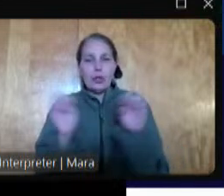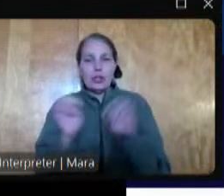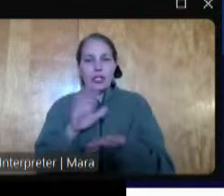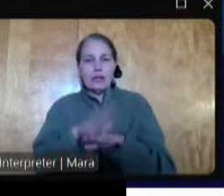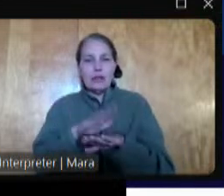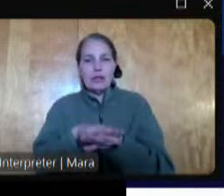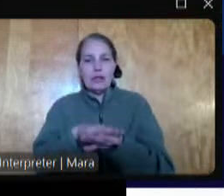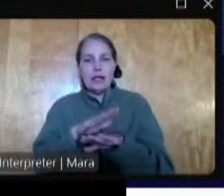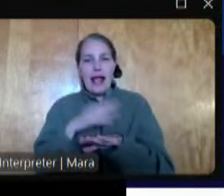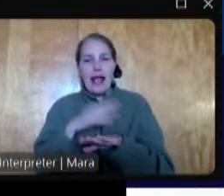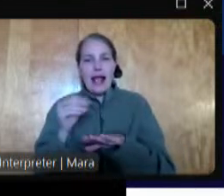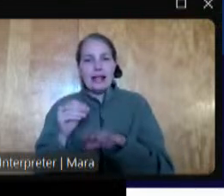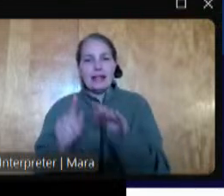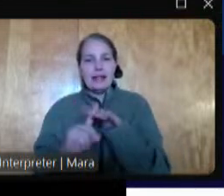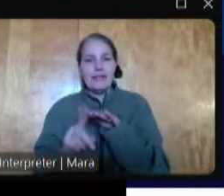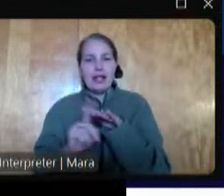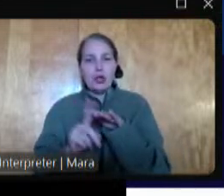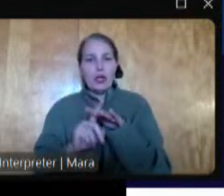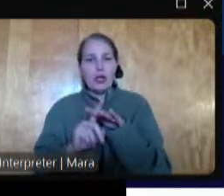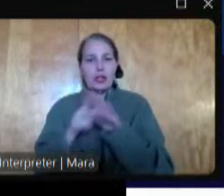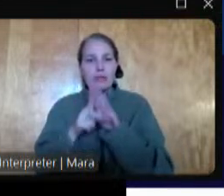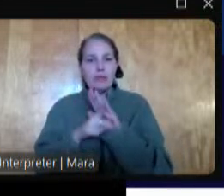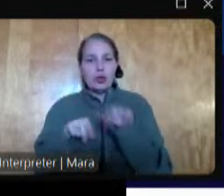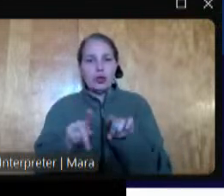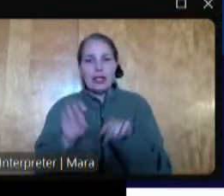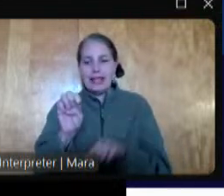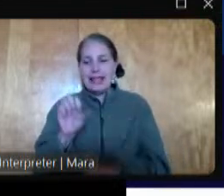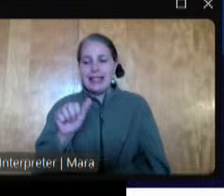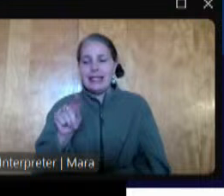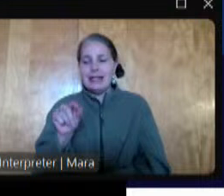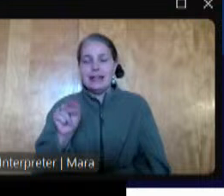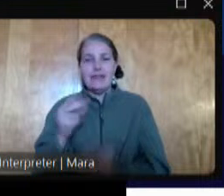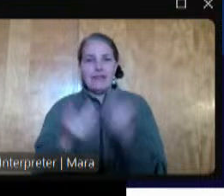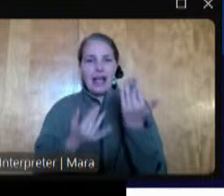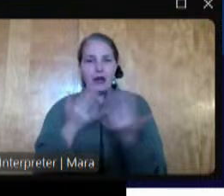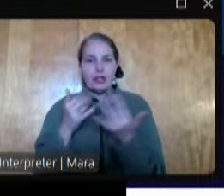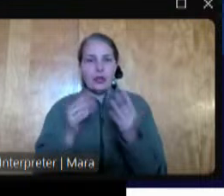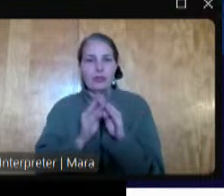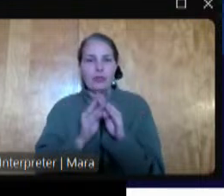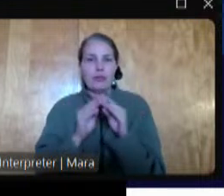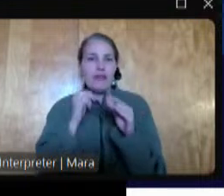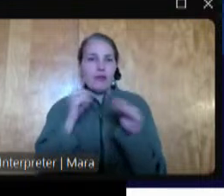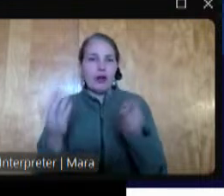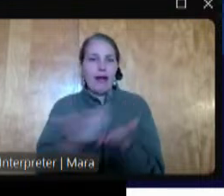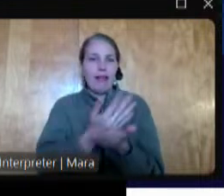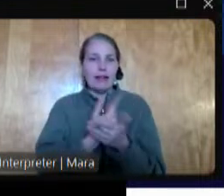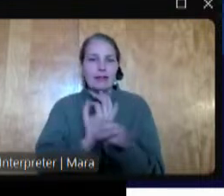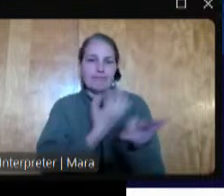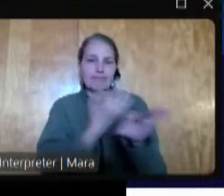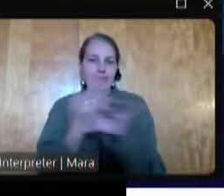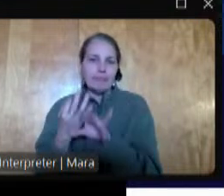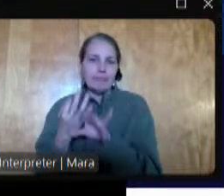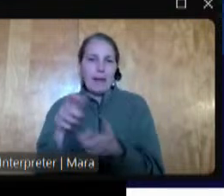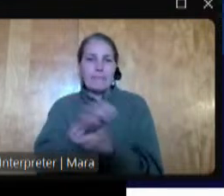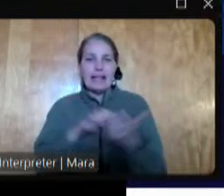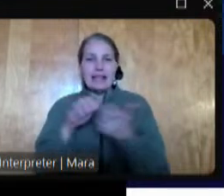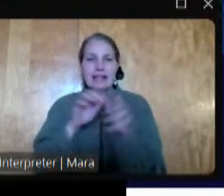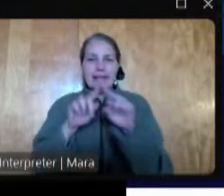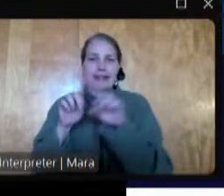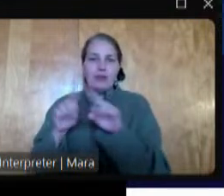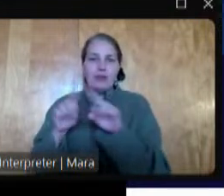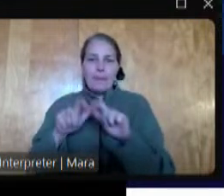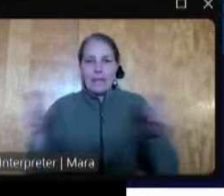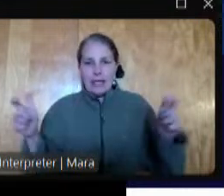procedures during the Eaton fire. So these sessions are designed to really capture your input through a blend of facilitated small and